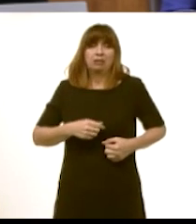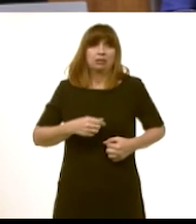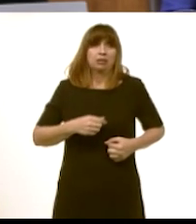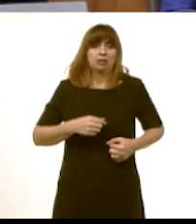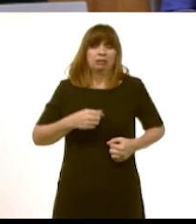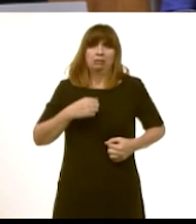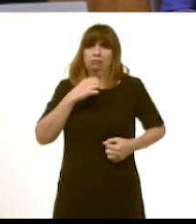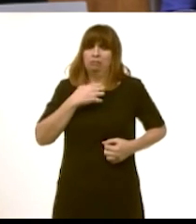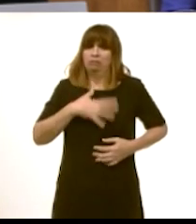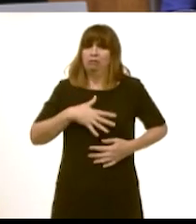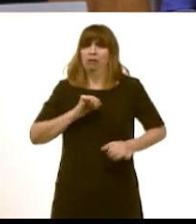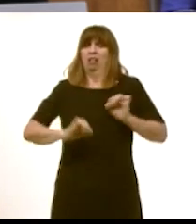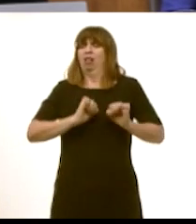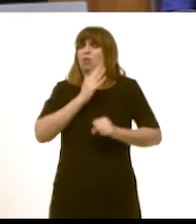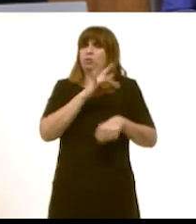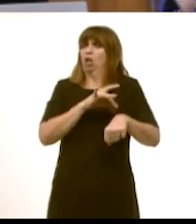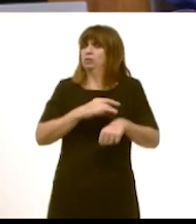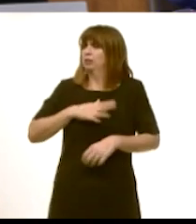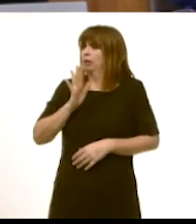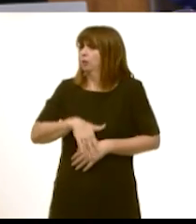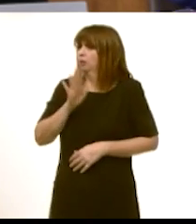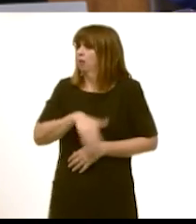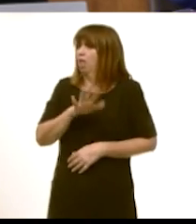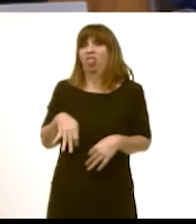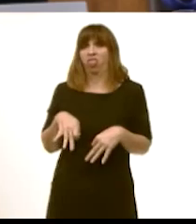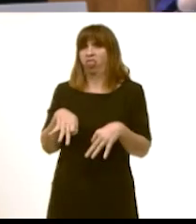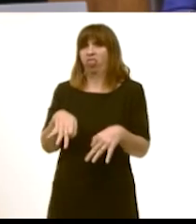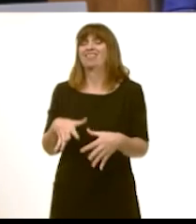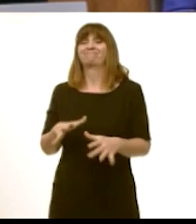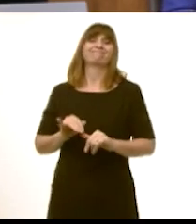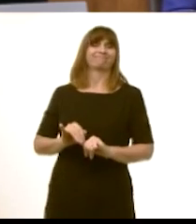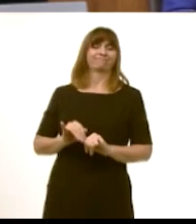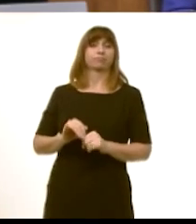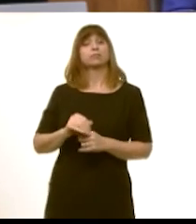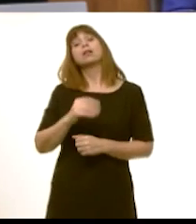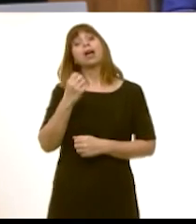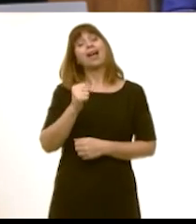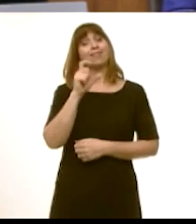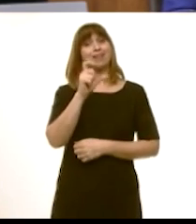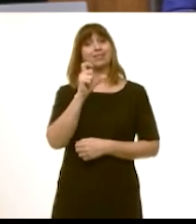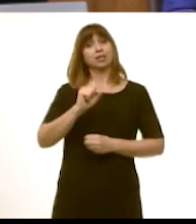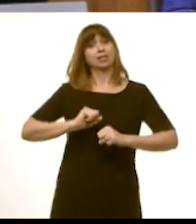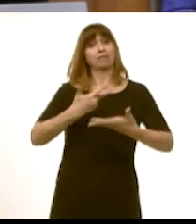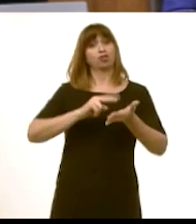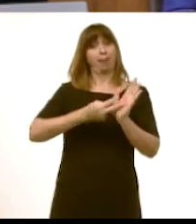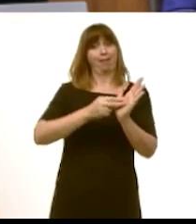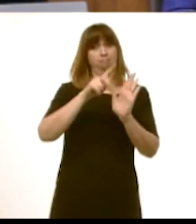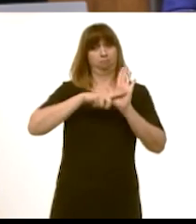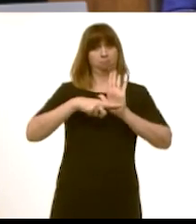first place. That can be an issue for some. But what are we doing as government? We have the Cancer Delivery Plan. That is